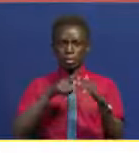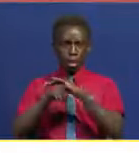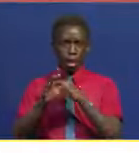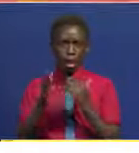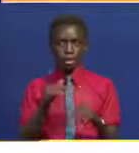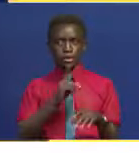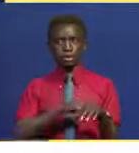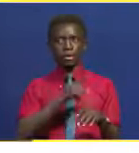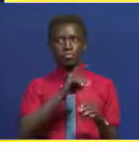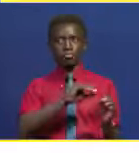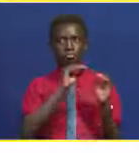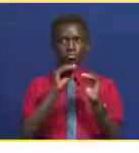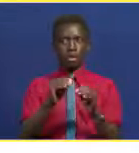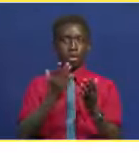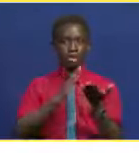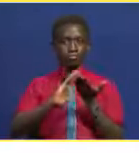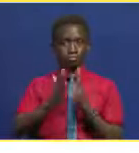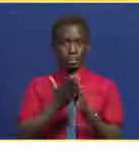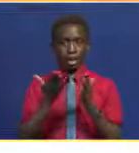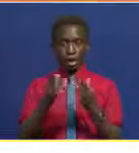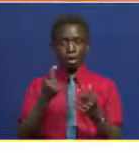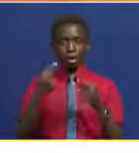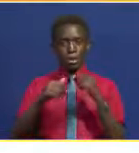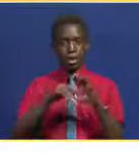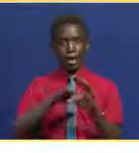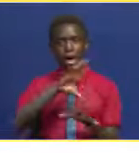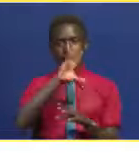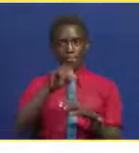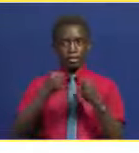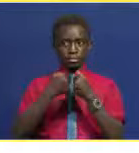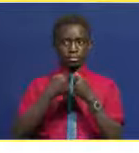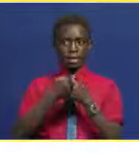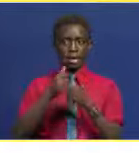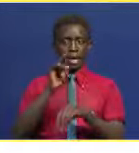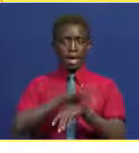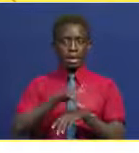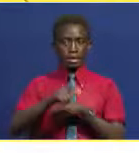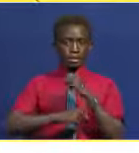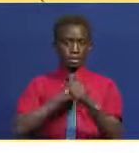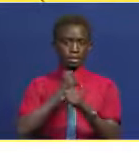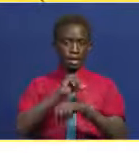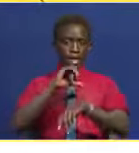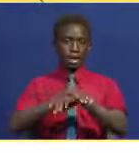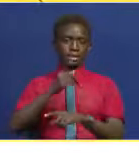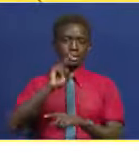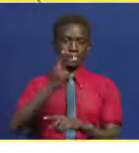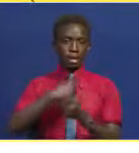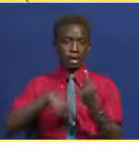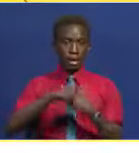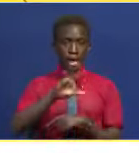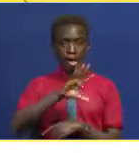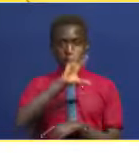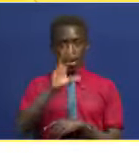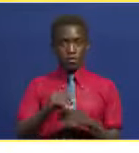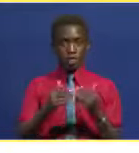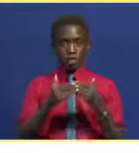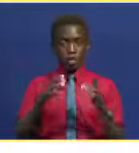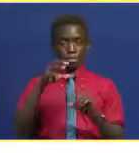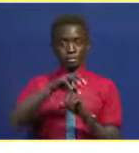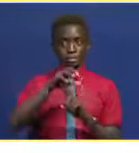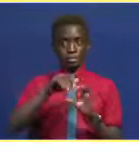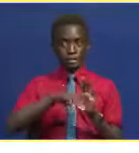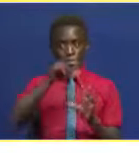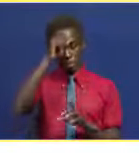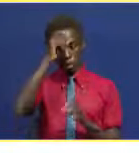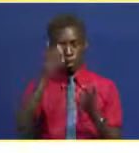martial arts. She competed in the African Games in Ghana early this year to reach the second round, the Africa Open Championship in Egypt, where she